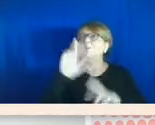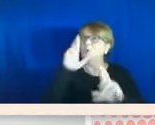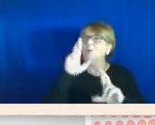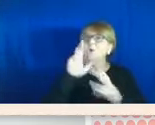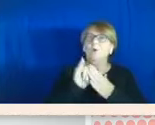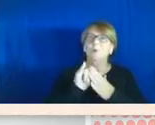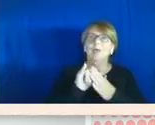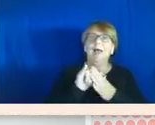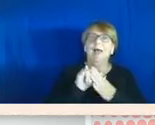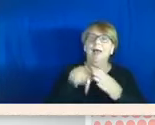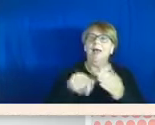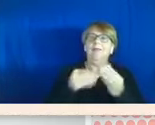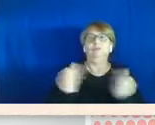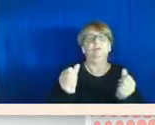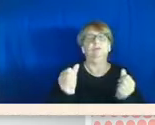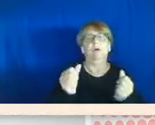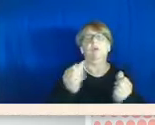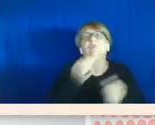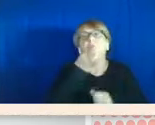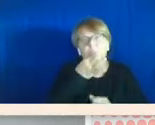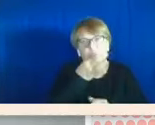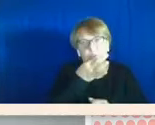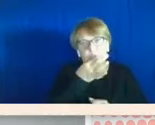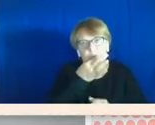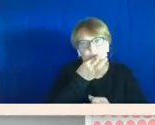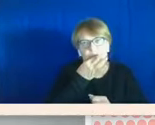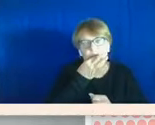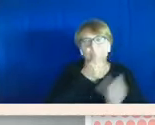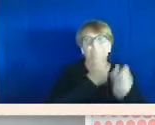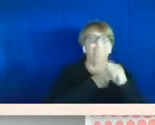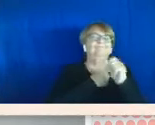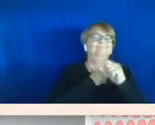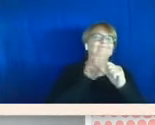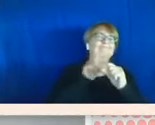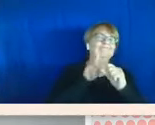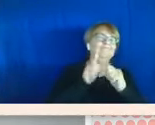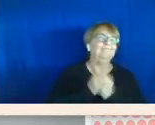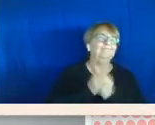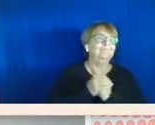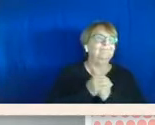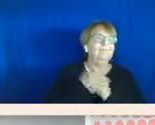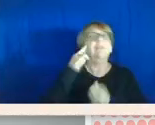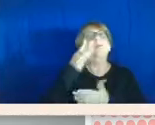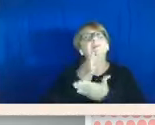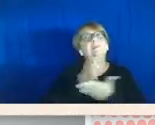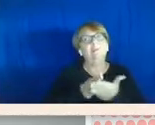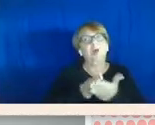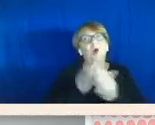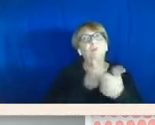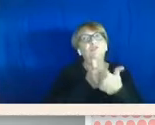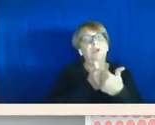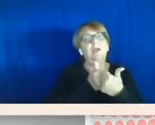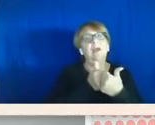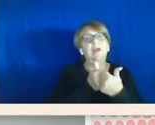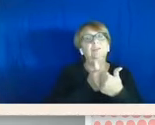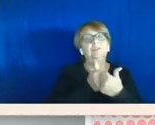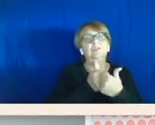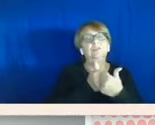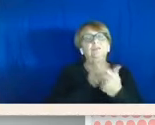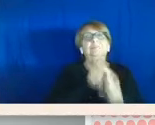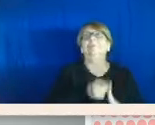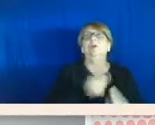resolves soon. Yes. And I do think that some of the challenges, and particularly in more rural